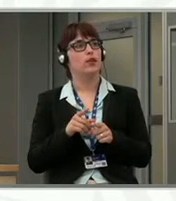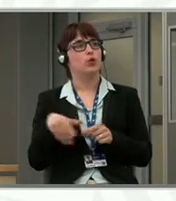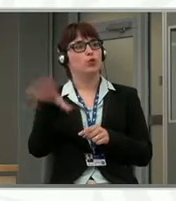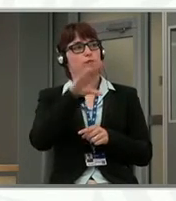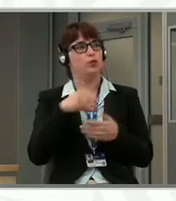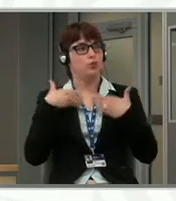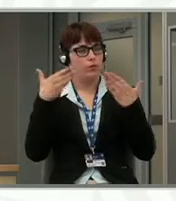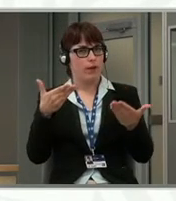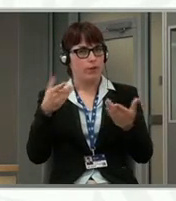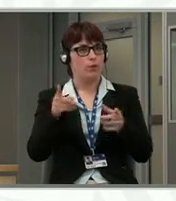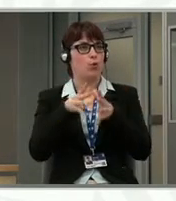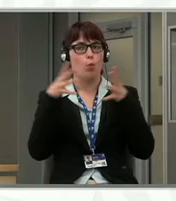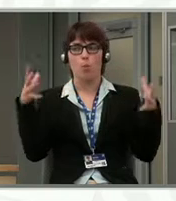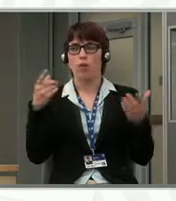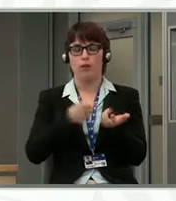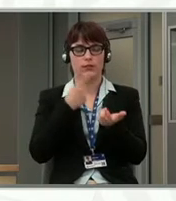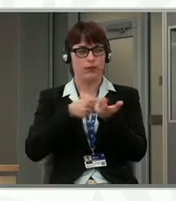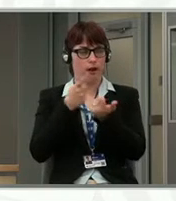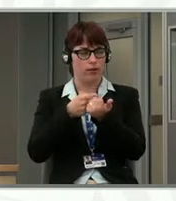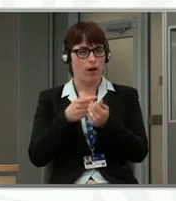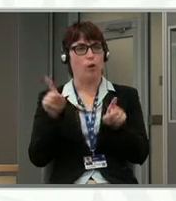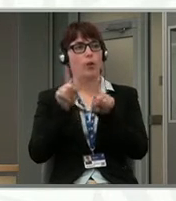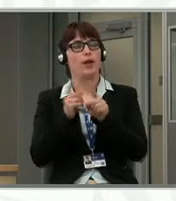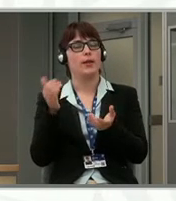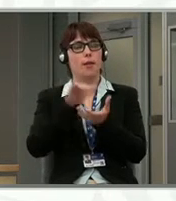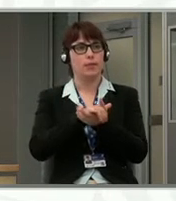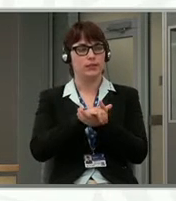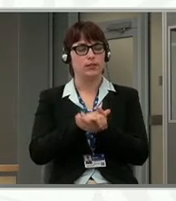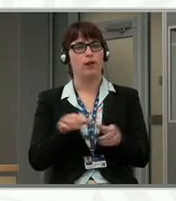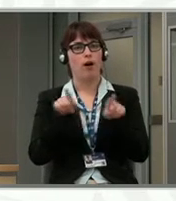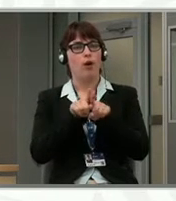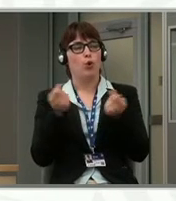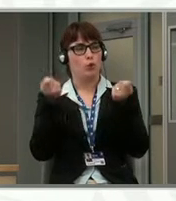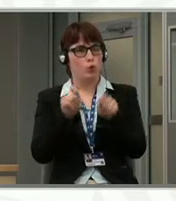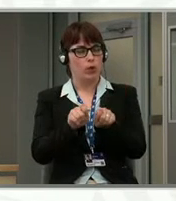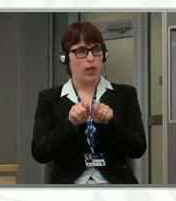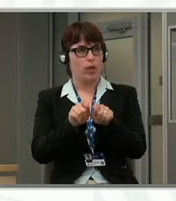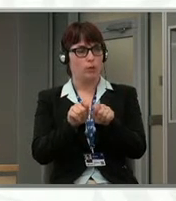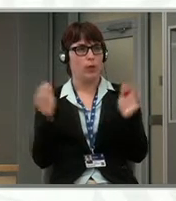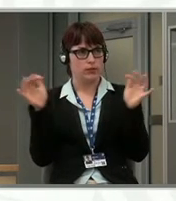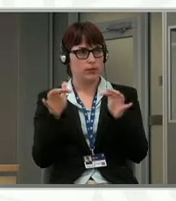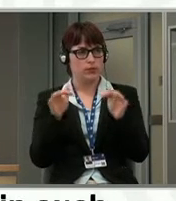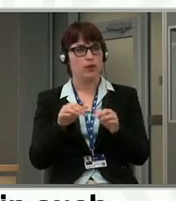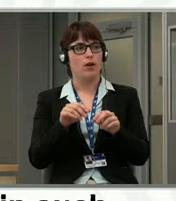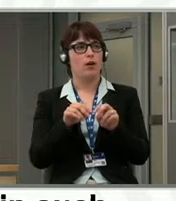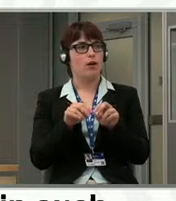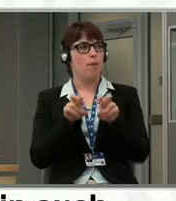I'm truly honored to be here with you in such a great number,